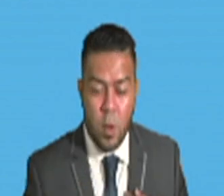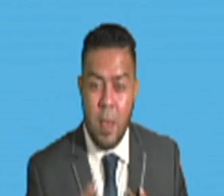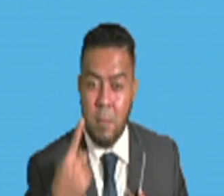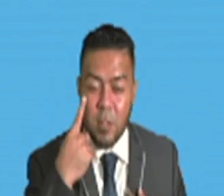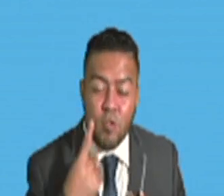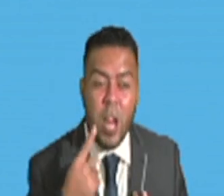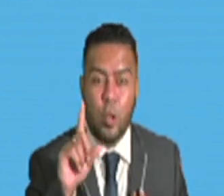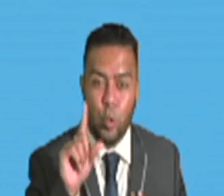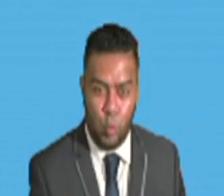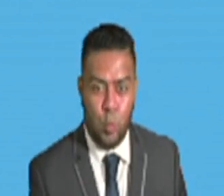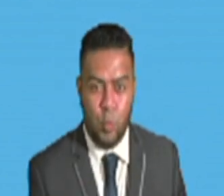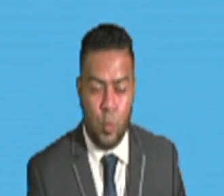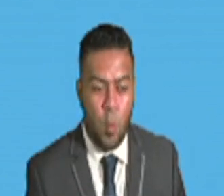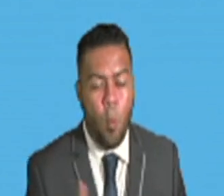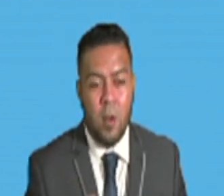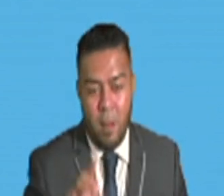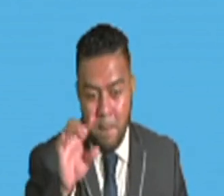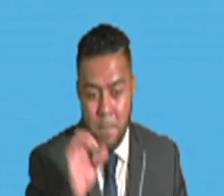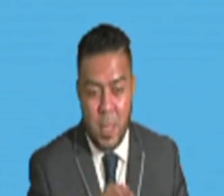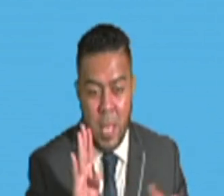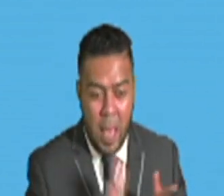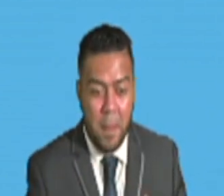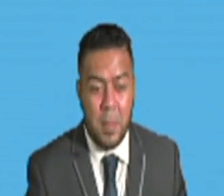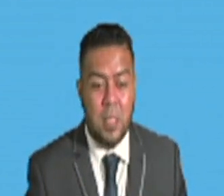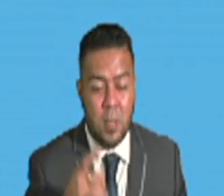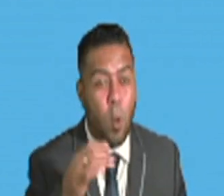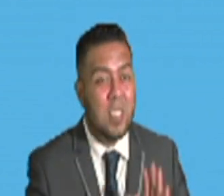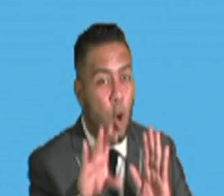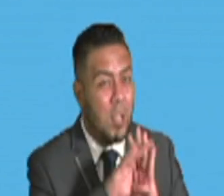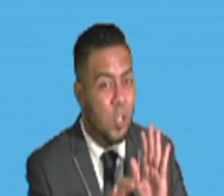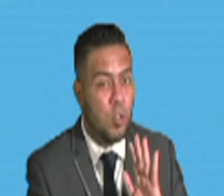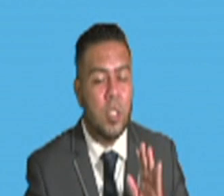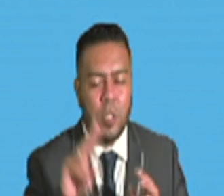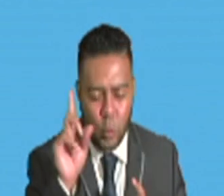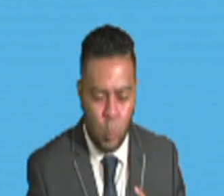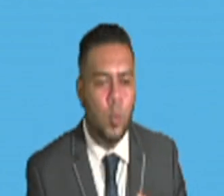to do, what the Honourable Prime Minister has been trying to do, what this Constitution seeks to do.